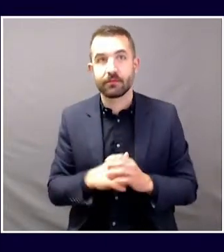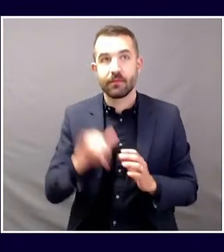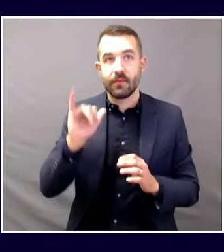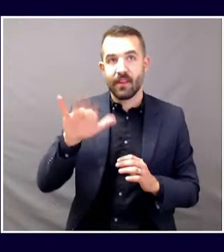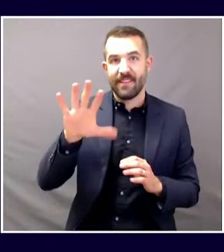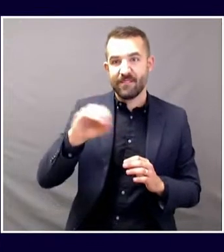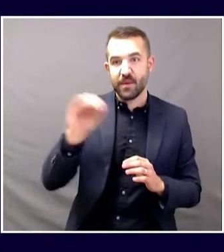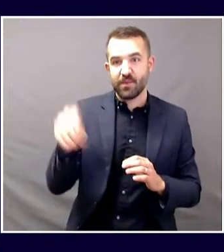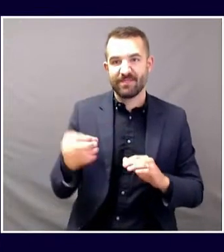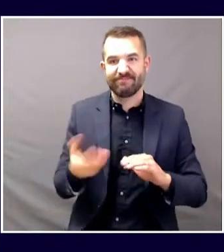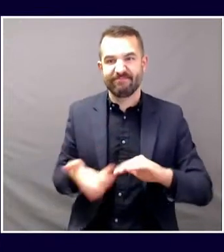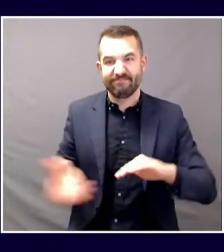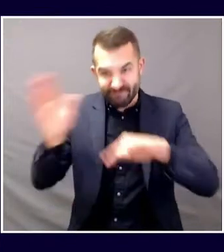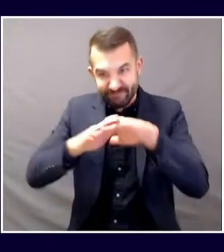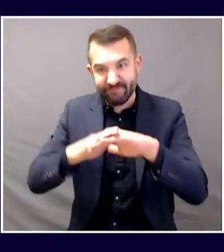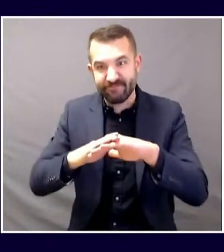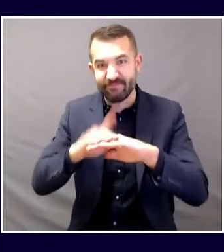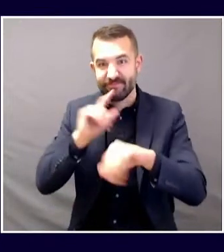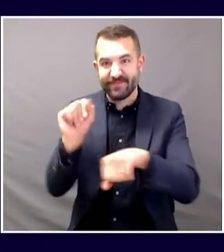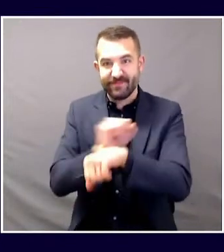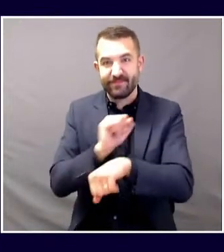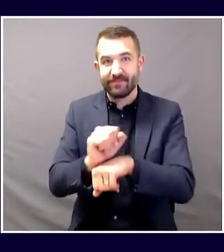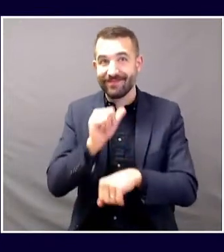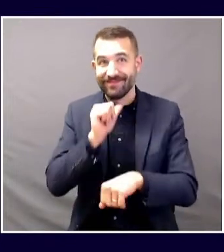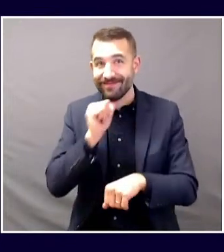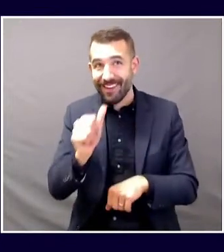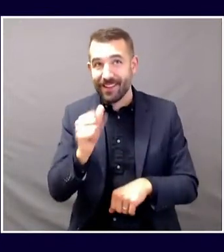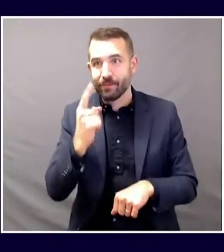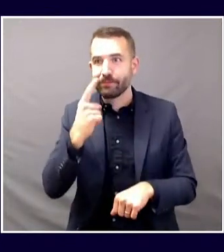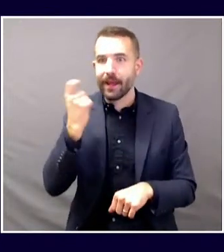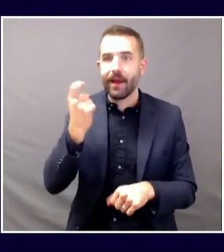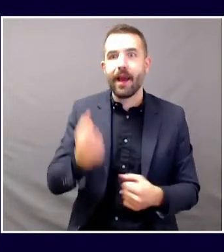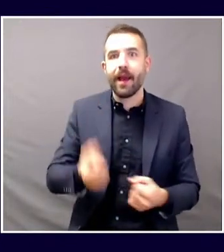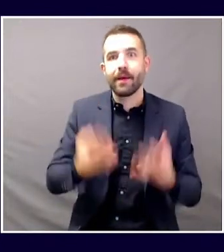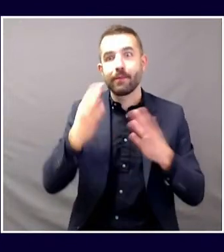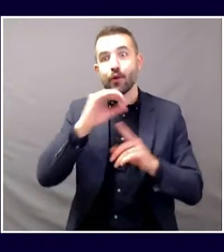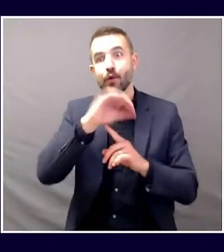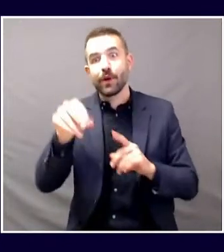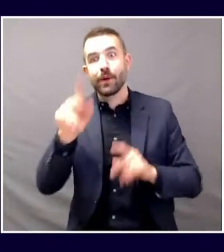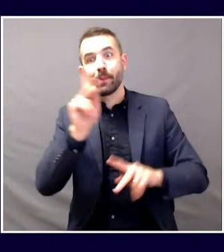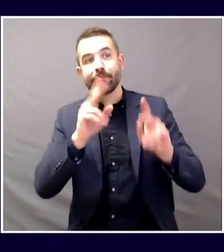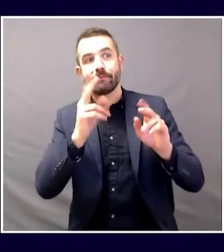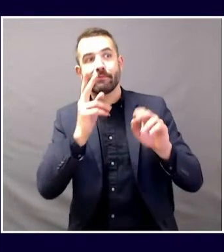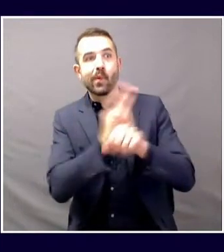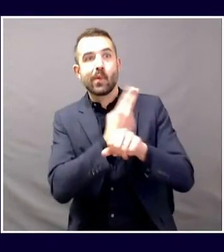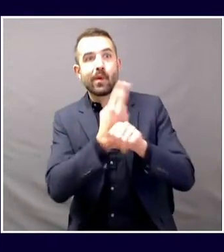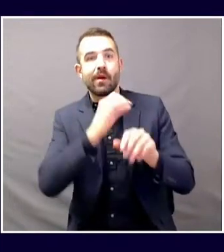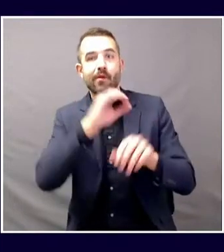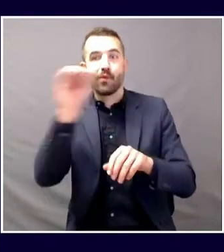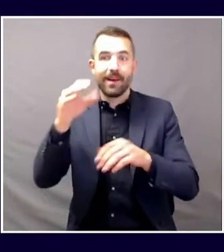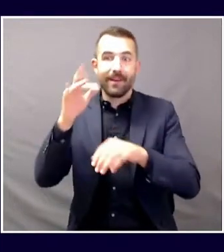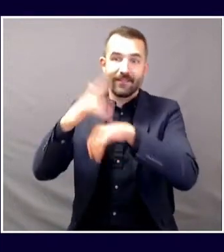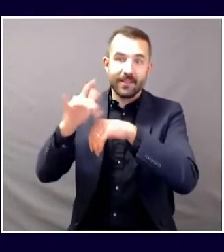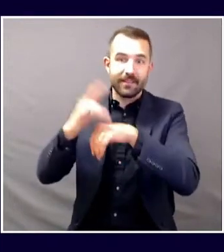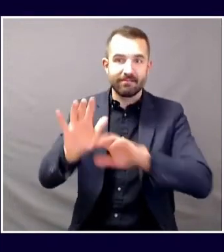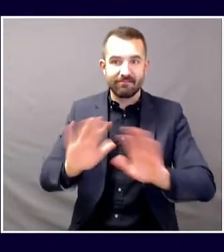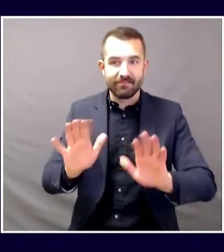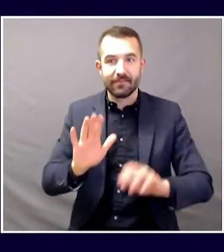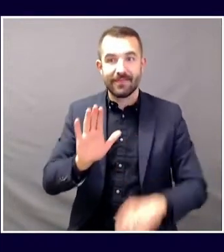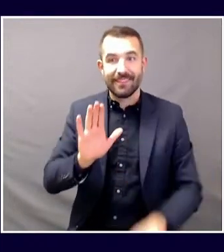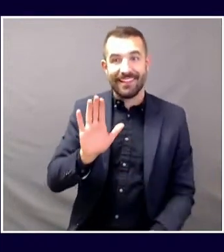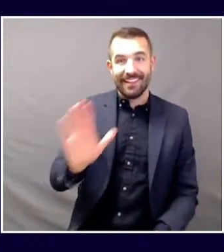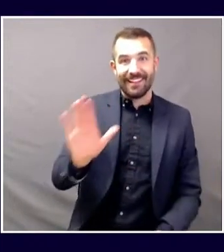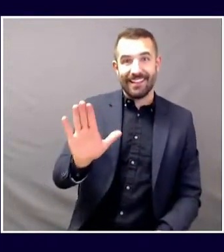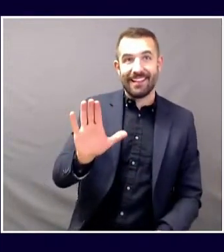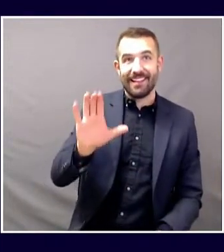really a 50% jump when you're talking about utilization. So the Columbia model has been one that I've looked to help take advantage